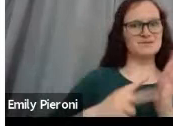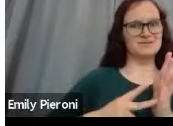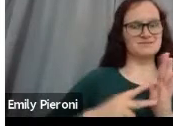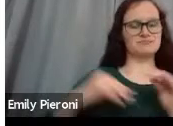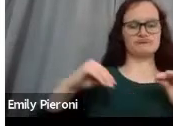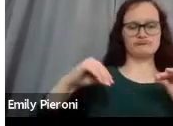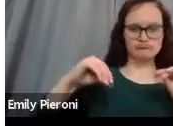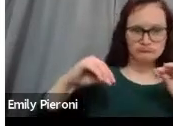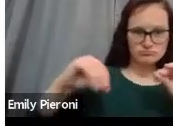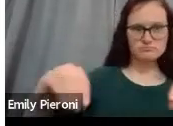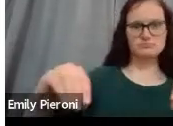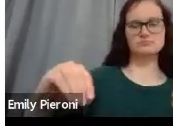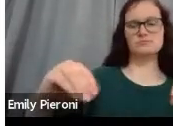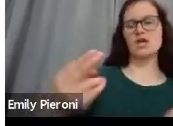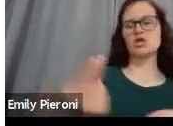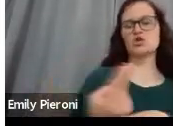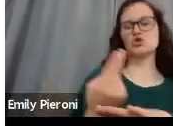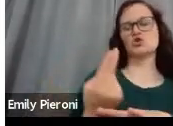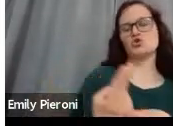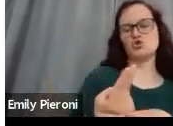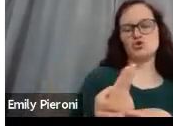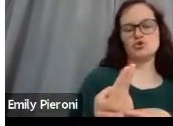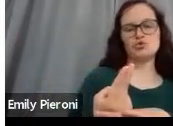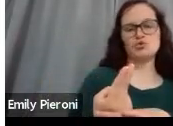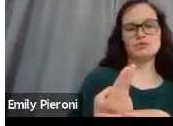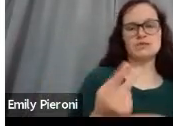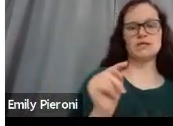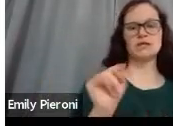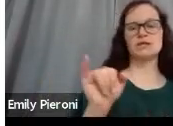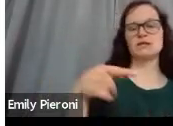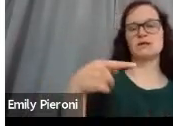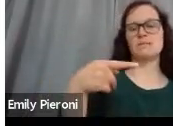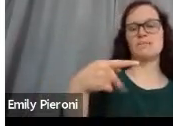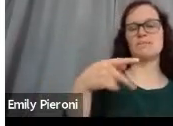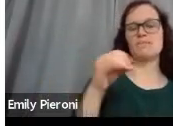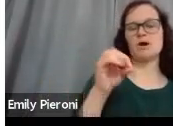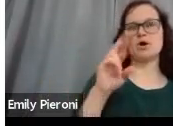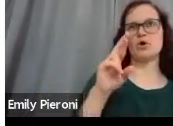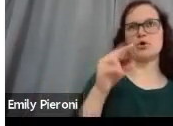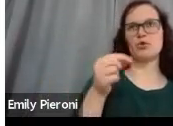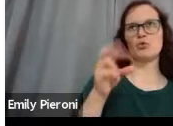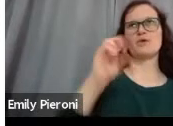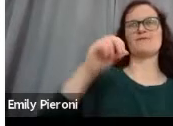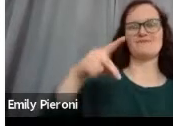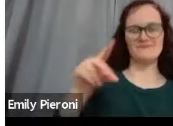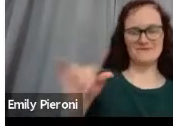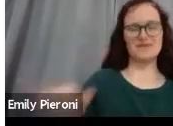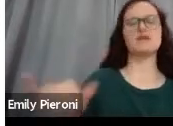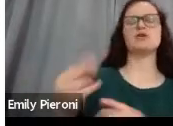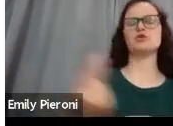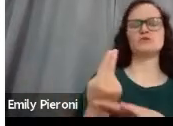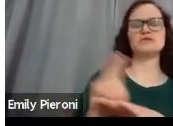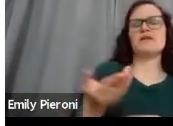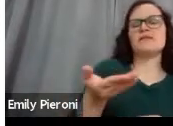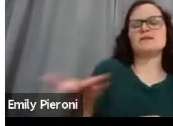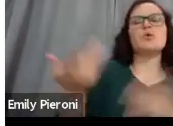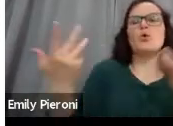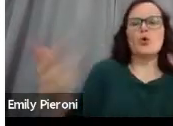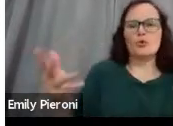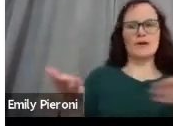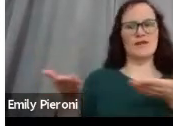or in utilization of topography, available land resources. But it's essentially a mixture